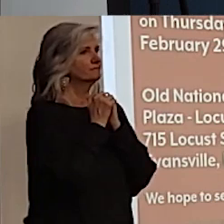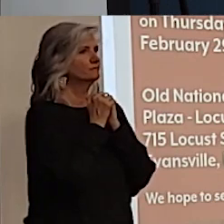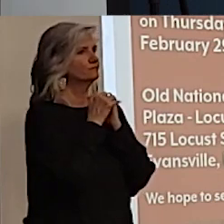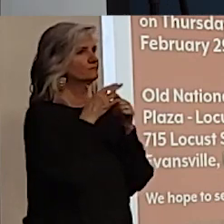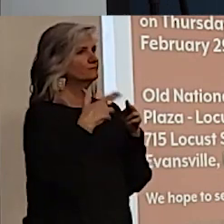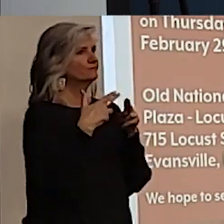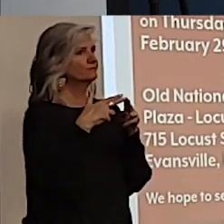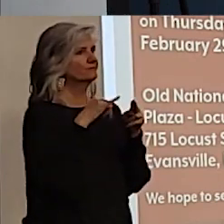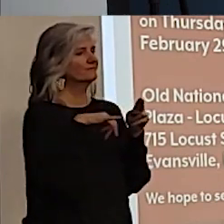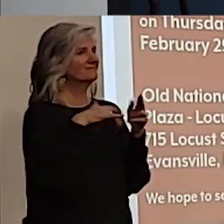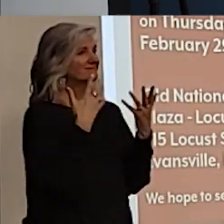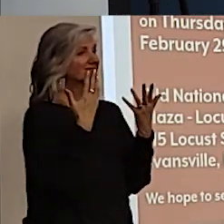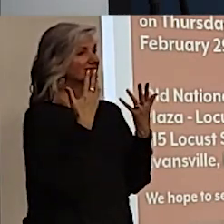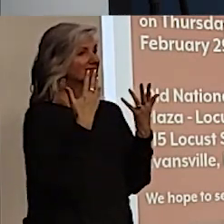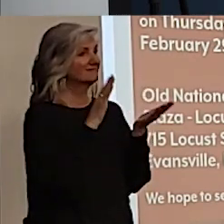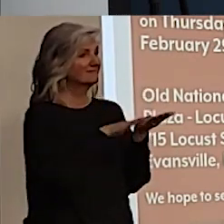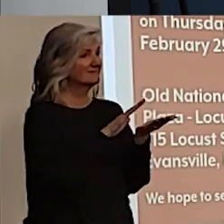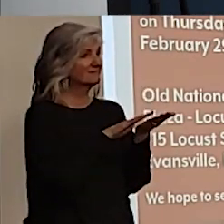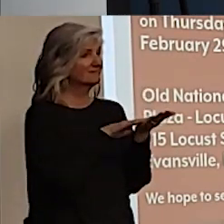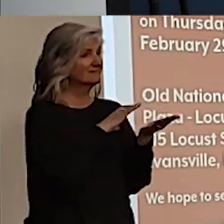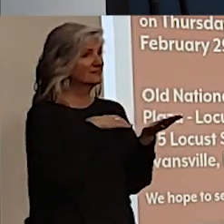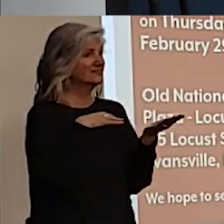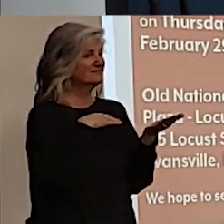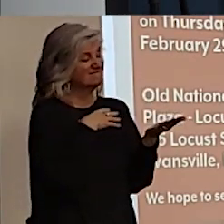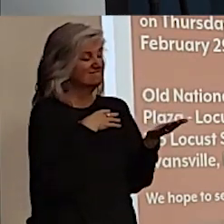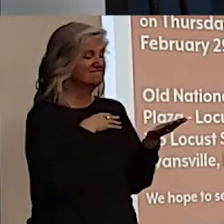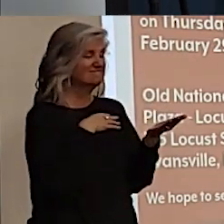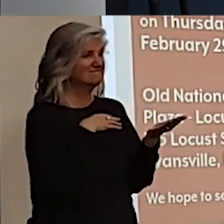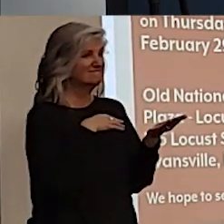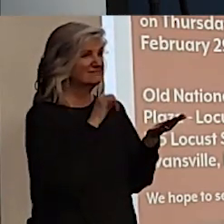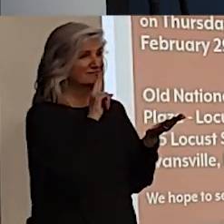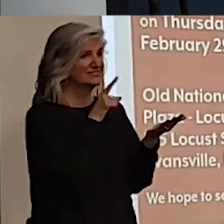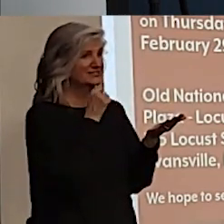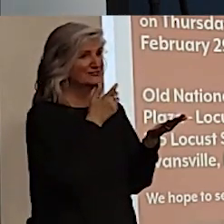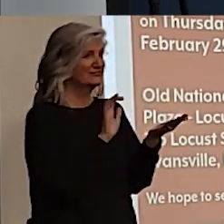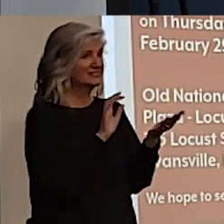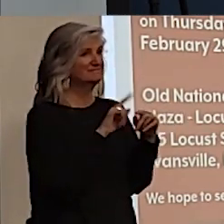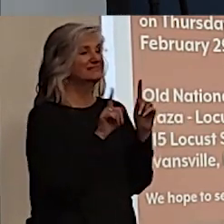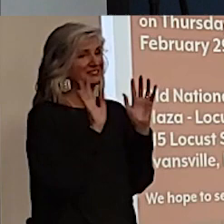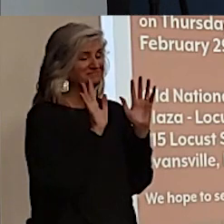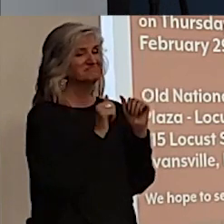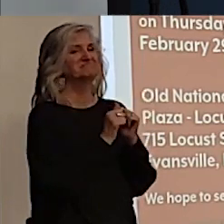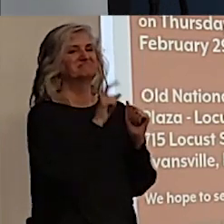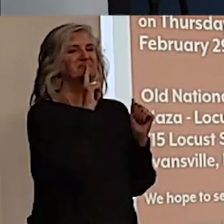I always hesitate to compliment the commission, but